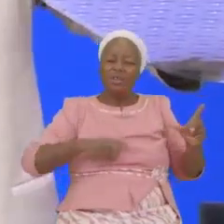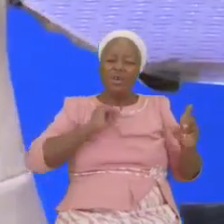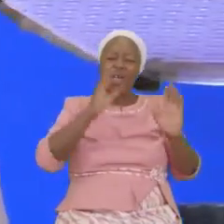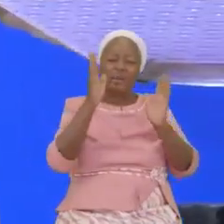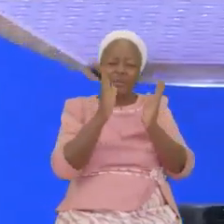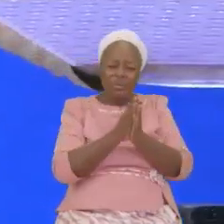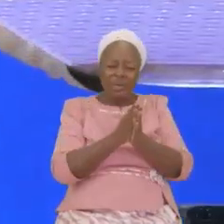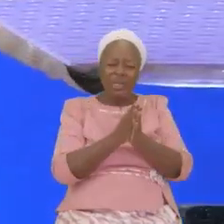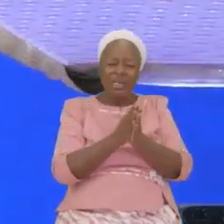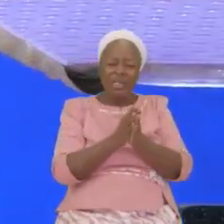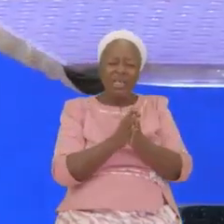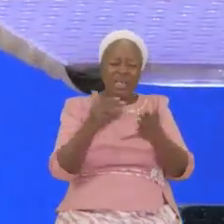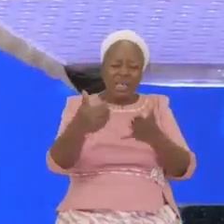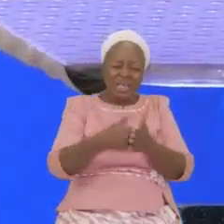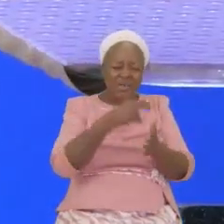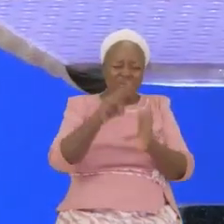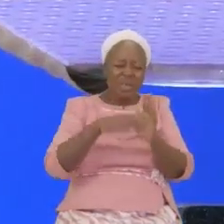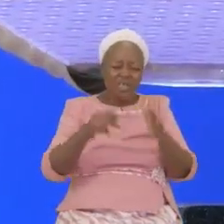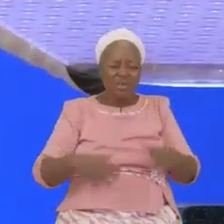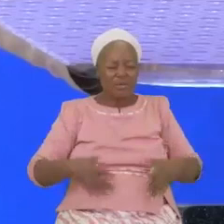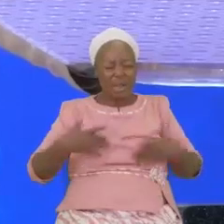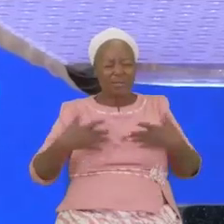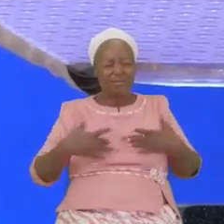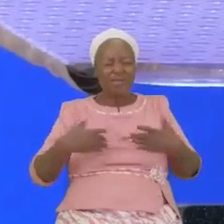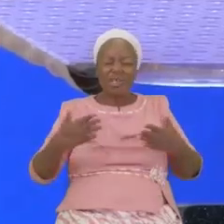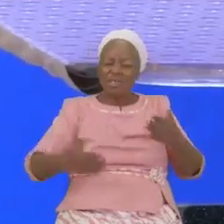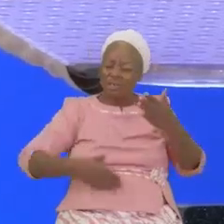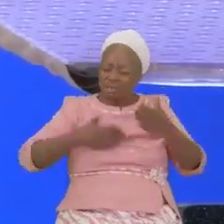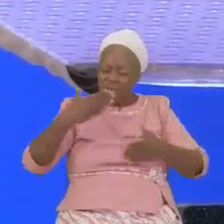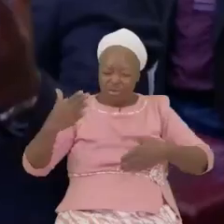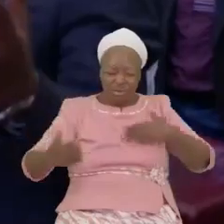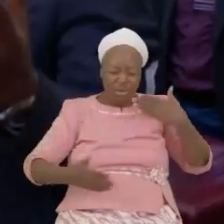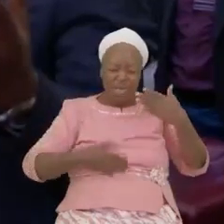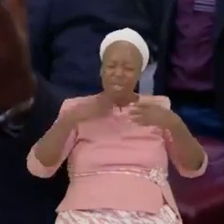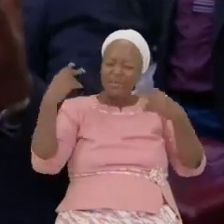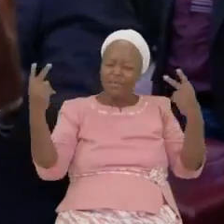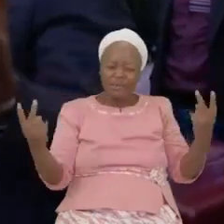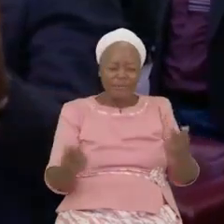newness of life, joy, victory,